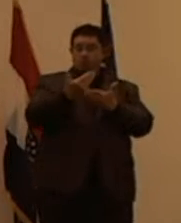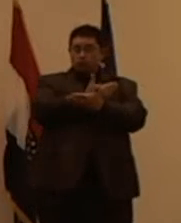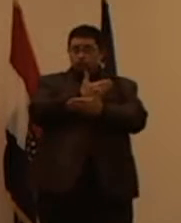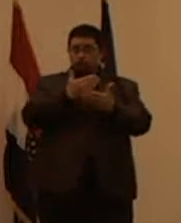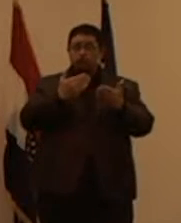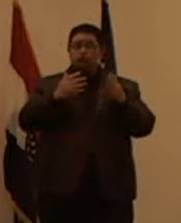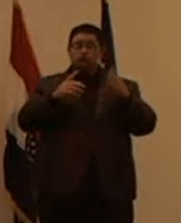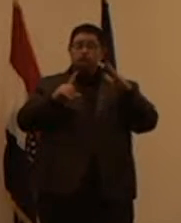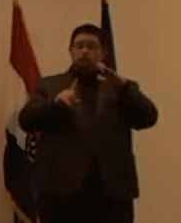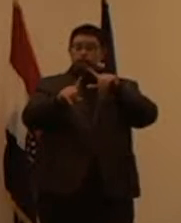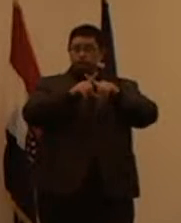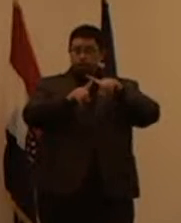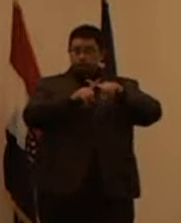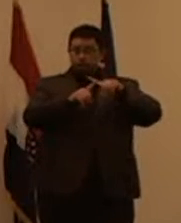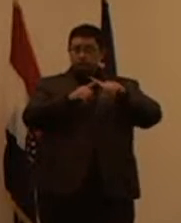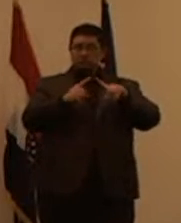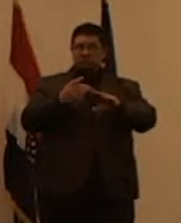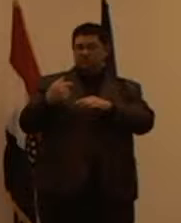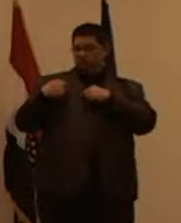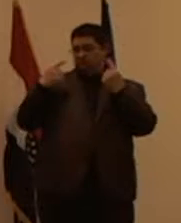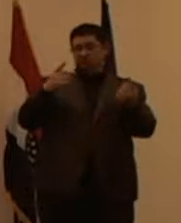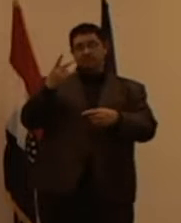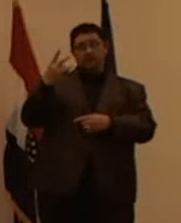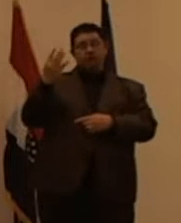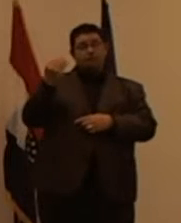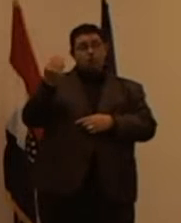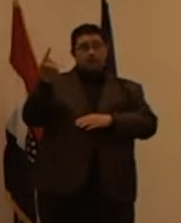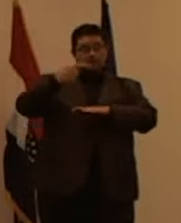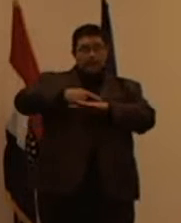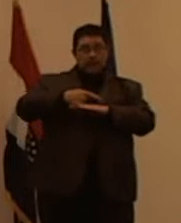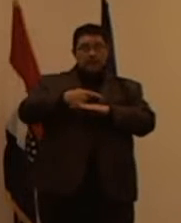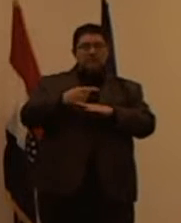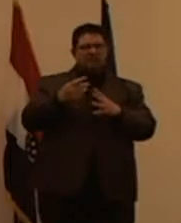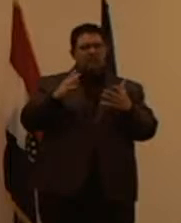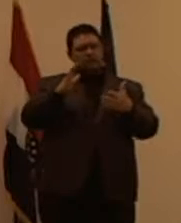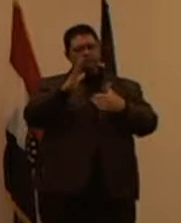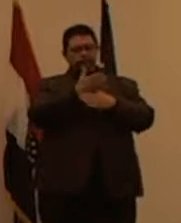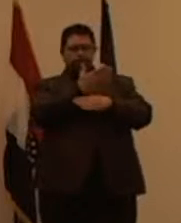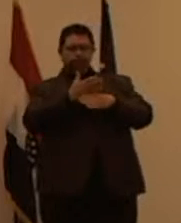the past 14 days, and then smoothed out with a 7-day moving average.